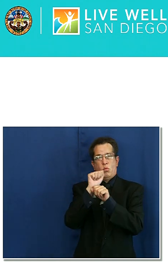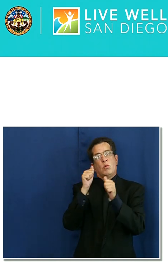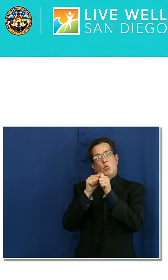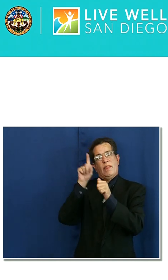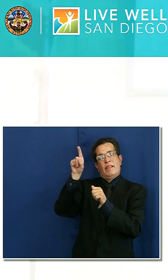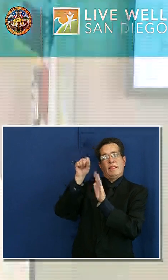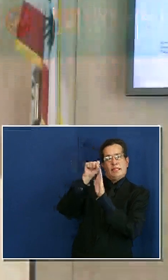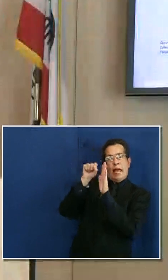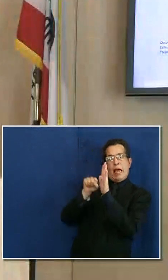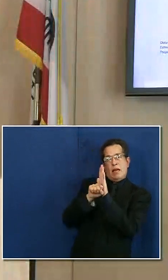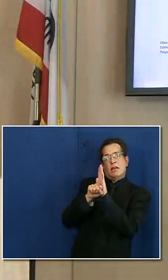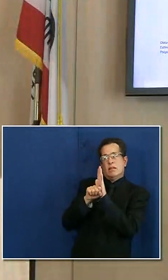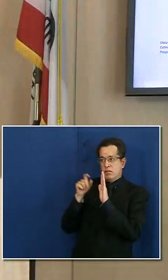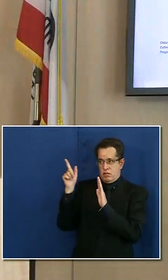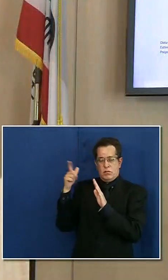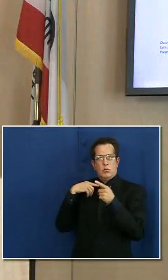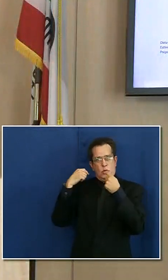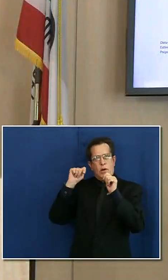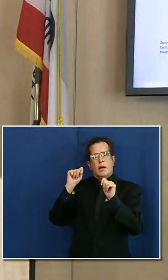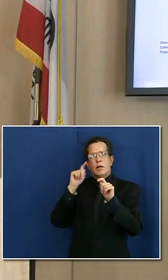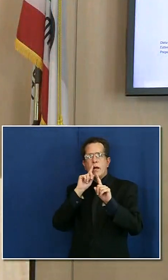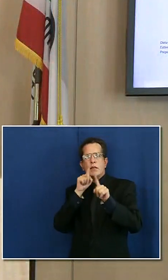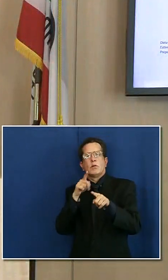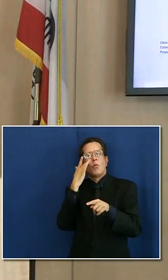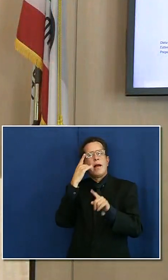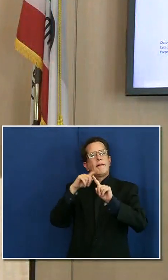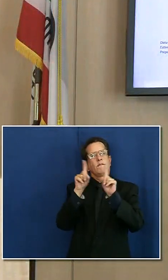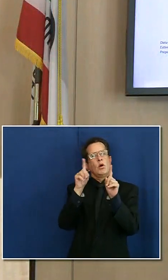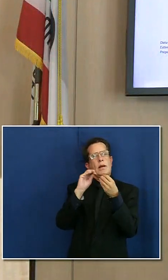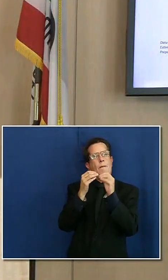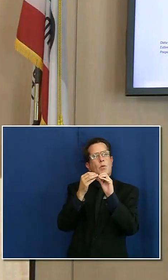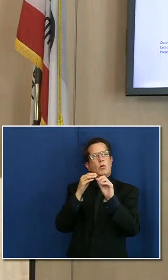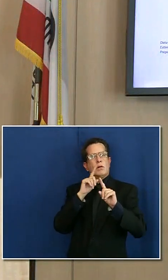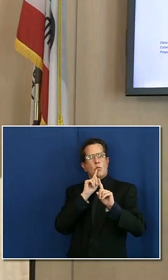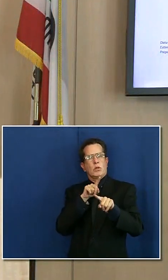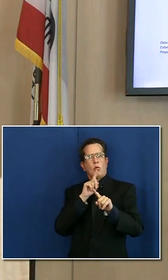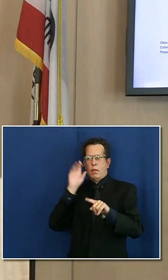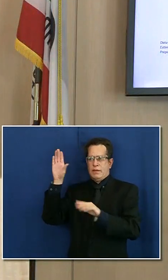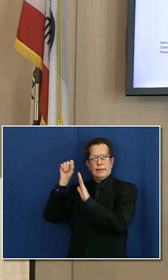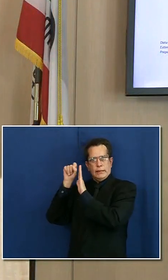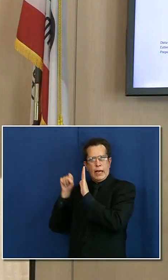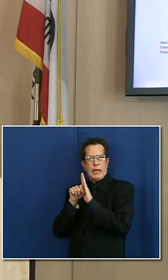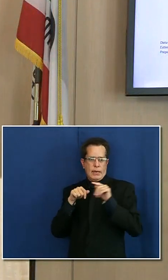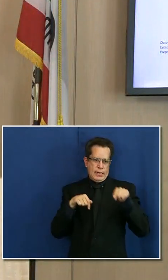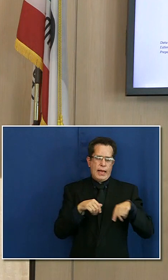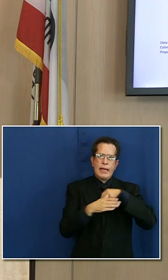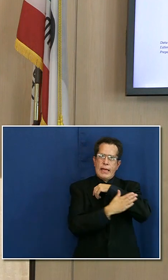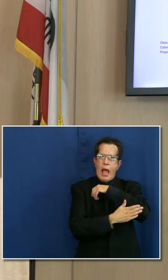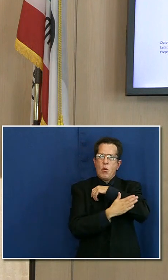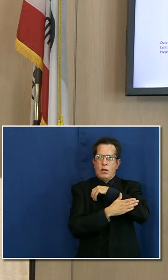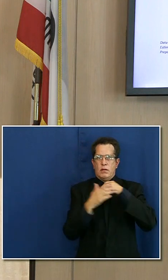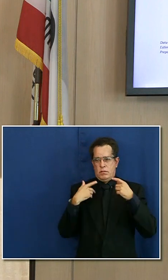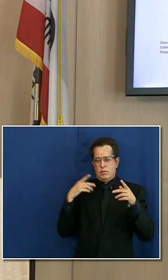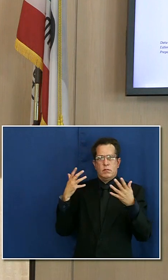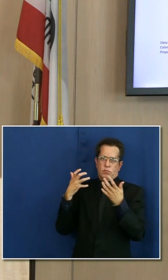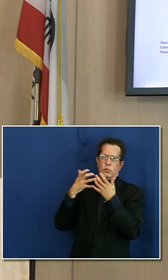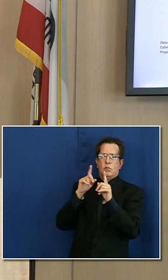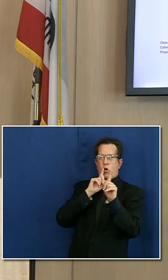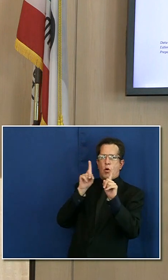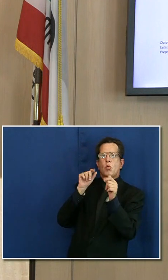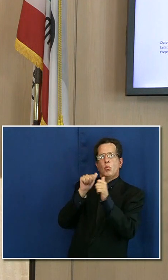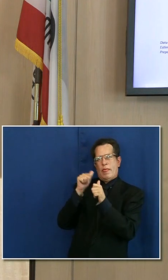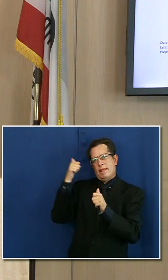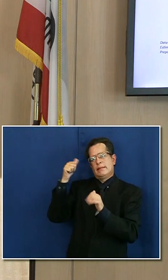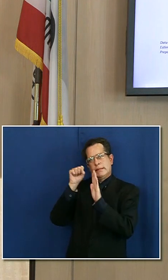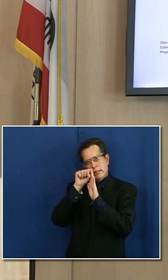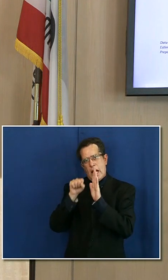to address differences in testing volume results sent to and received by the state.